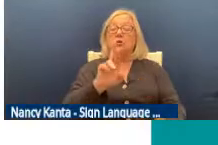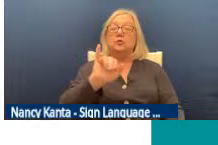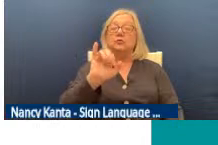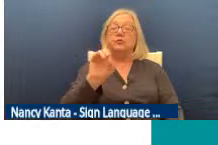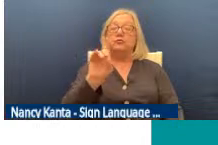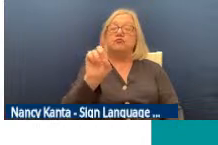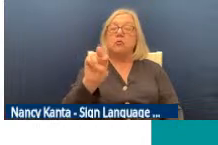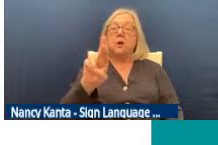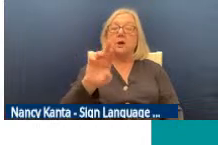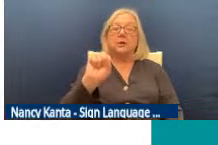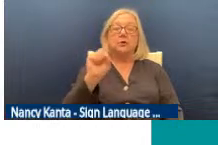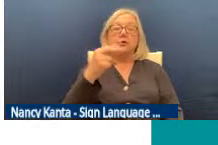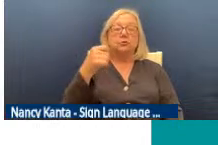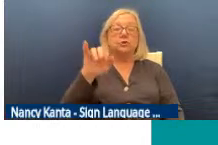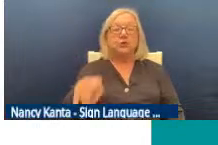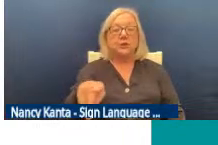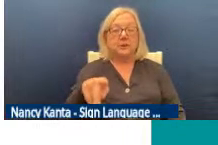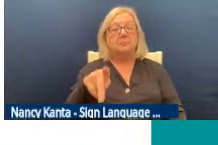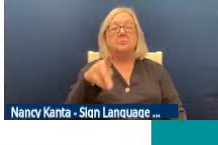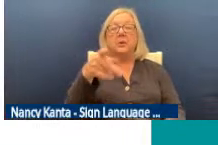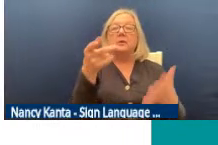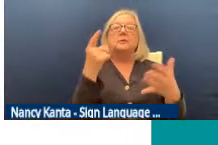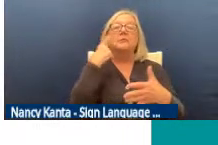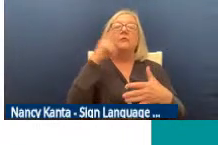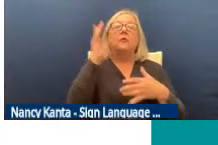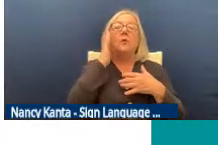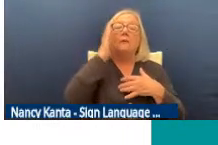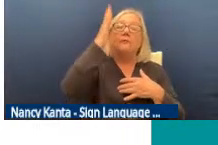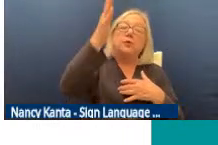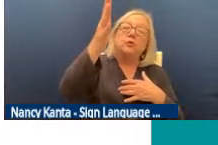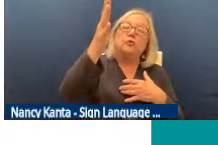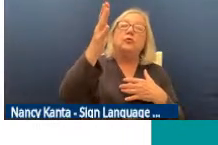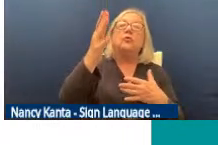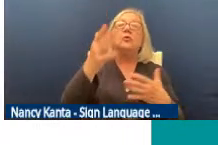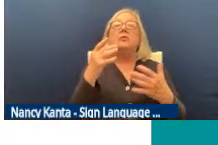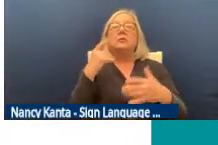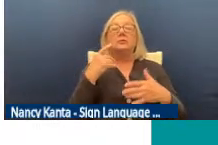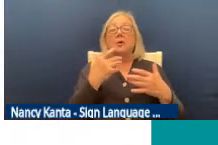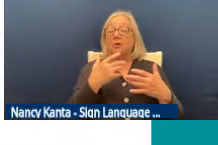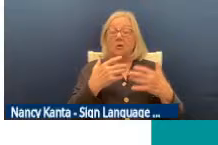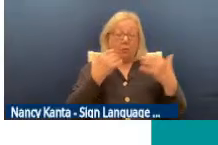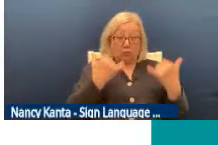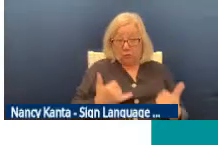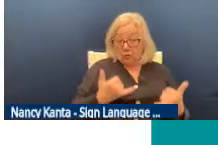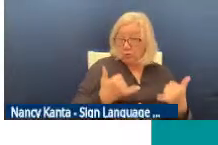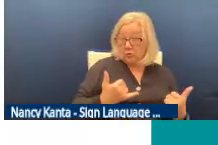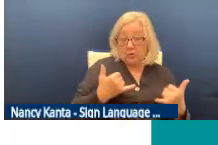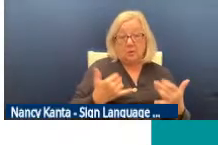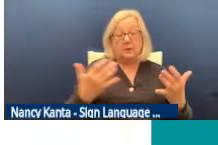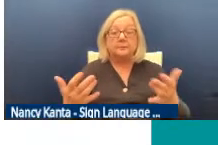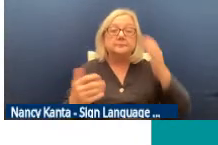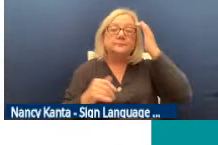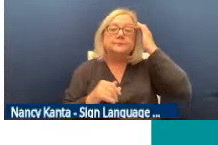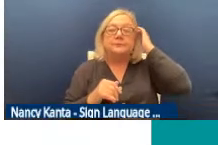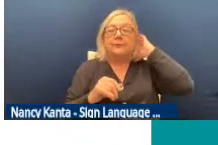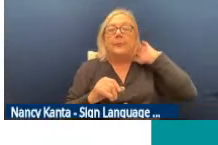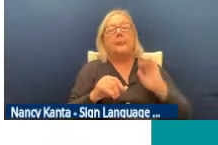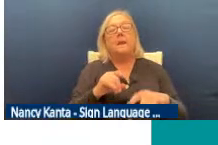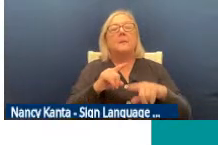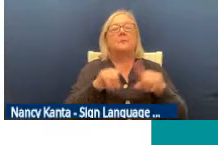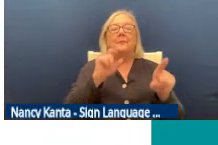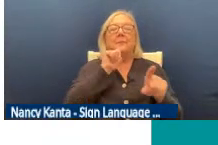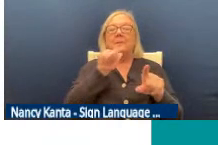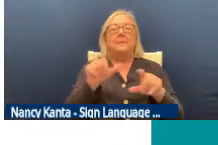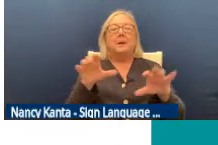to model ridership in the future, but that's not how projects are rated.